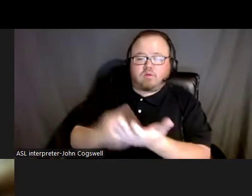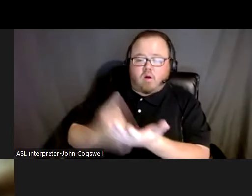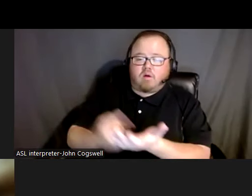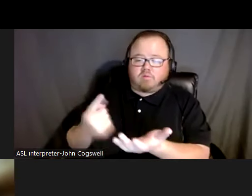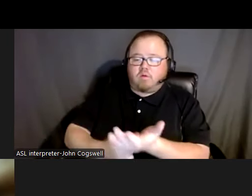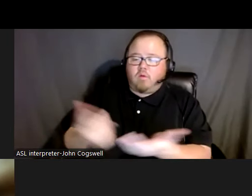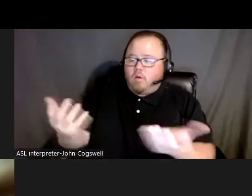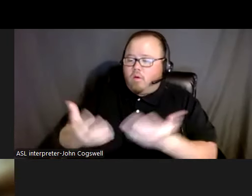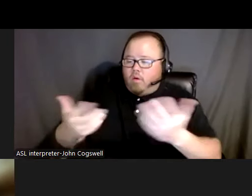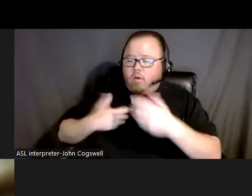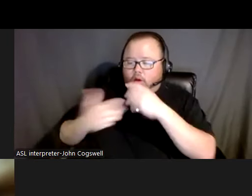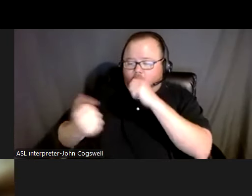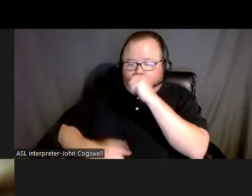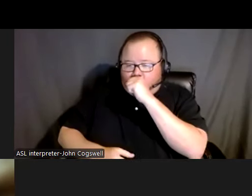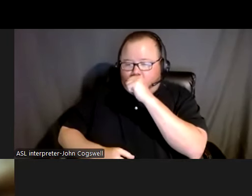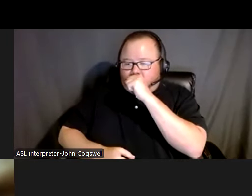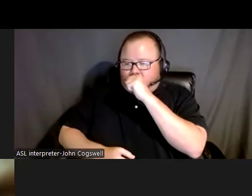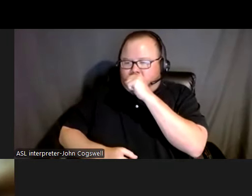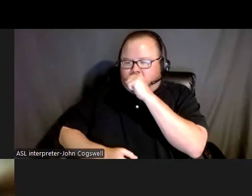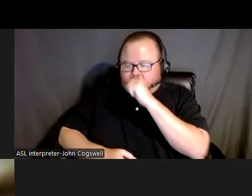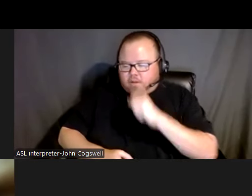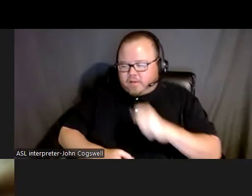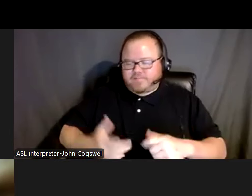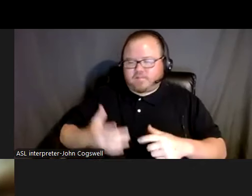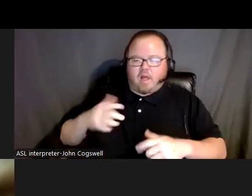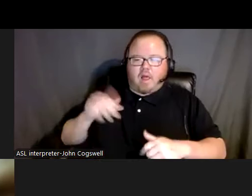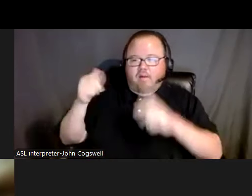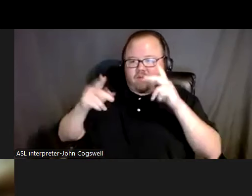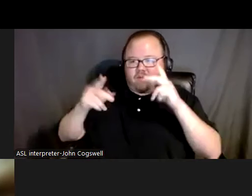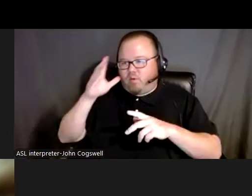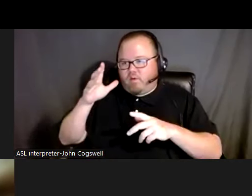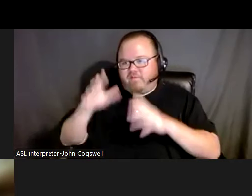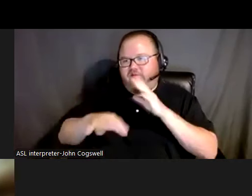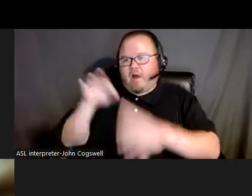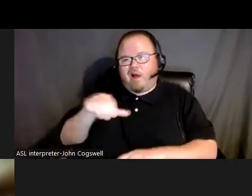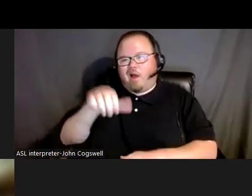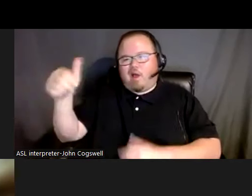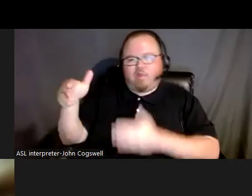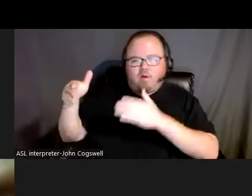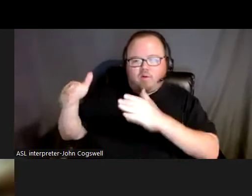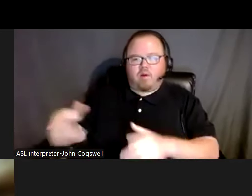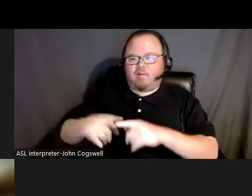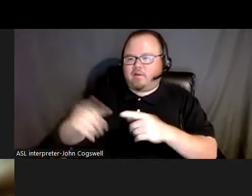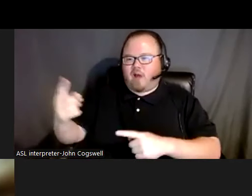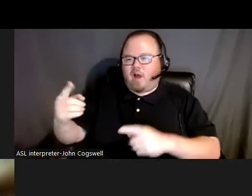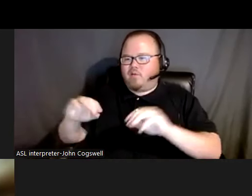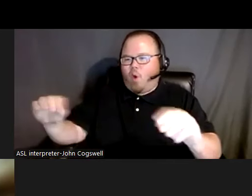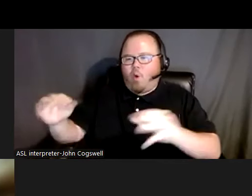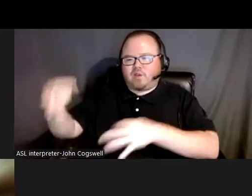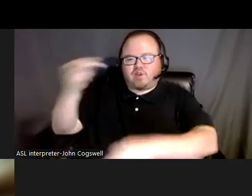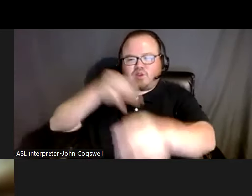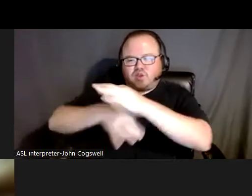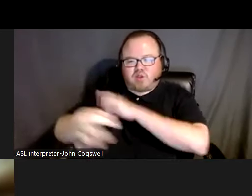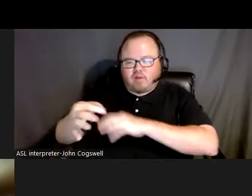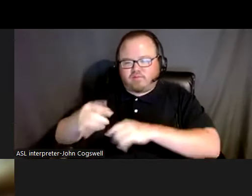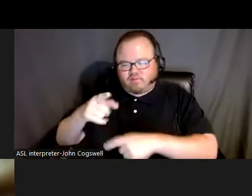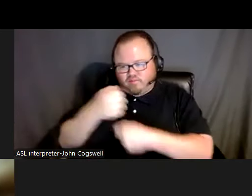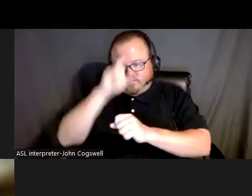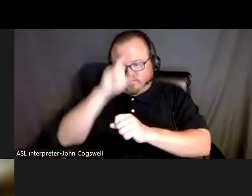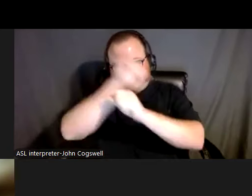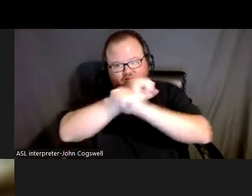second is, won't people just find another way? But lack of substitution. So moving, once you've created that image, once